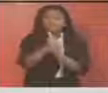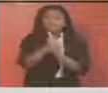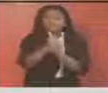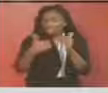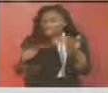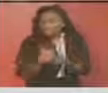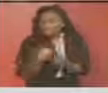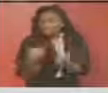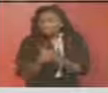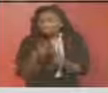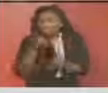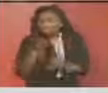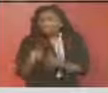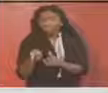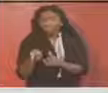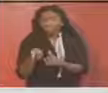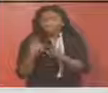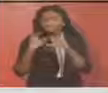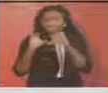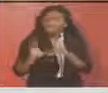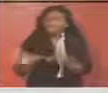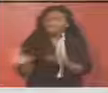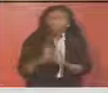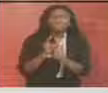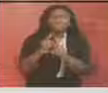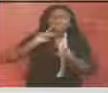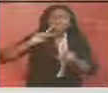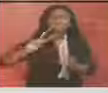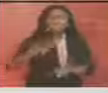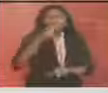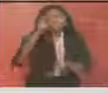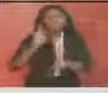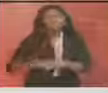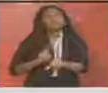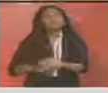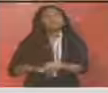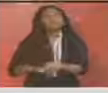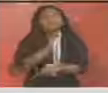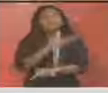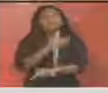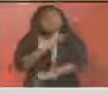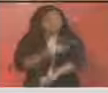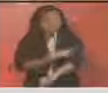also that the vaccines have reduced efficacy against them.